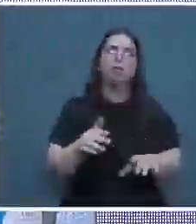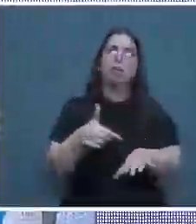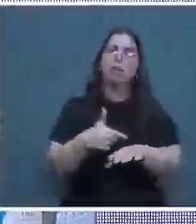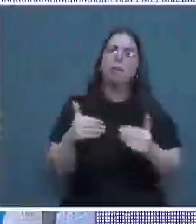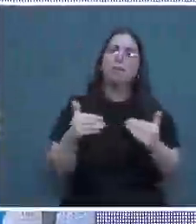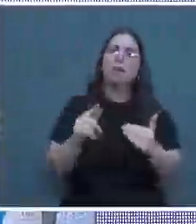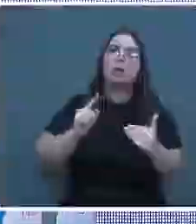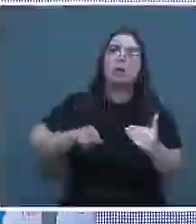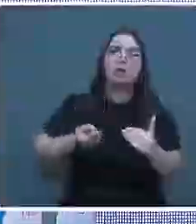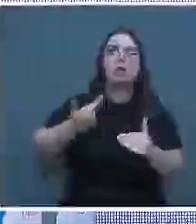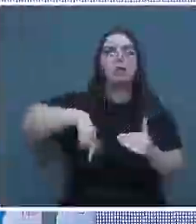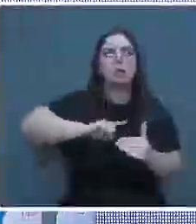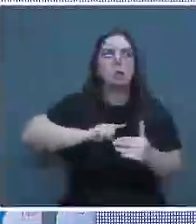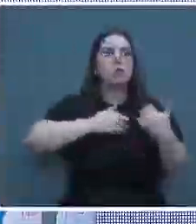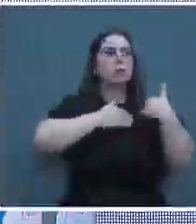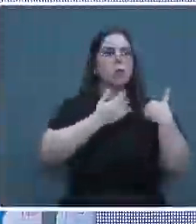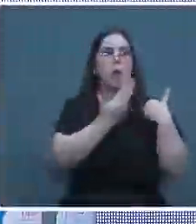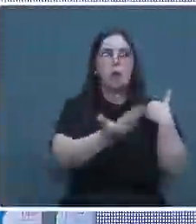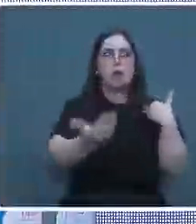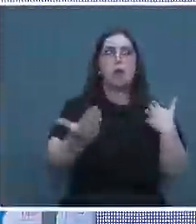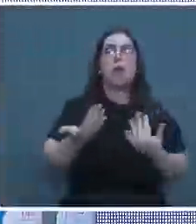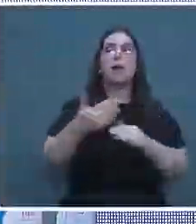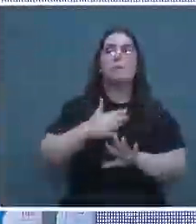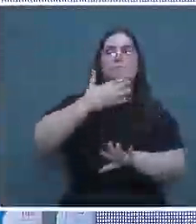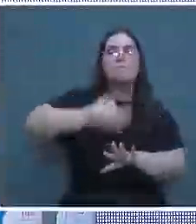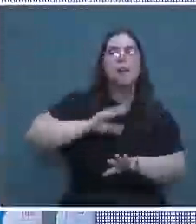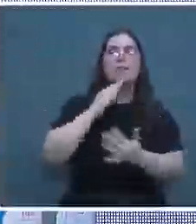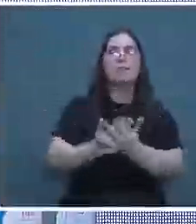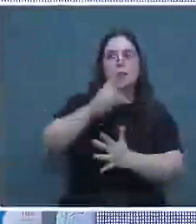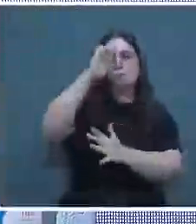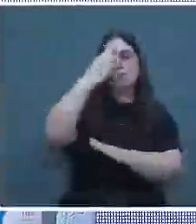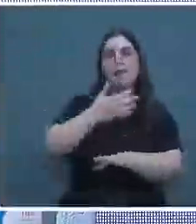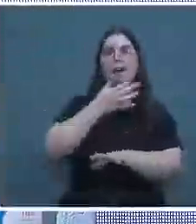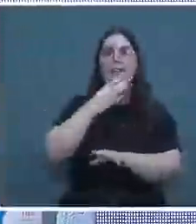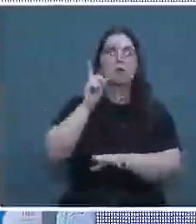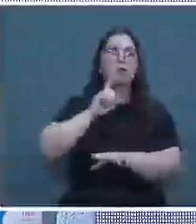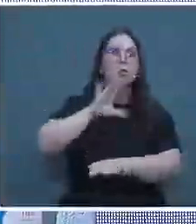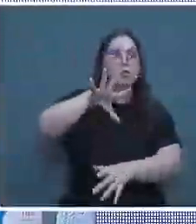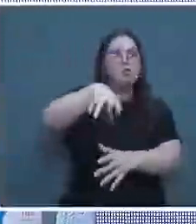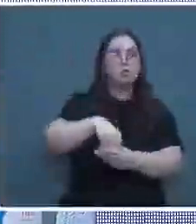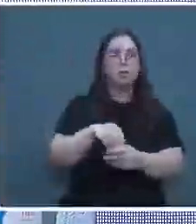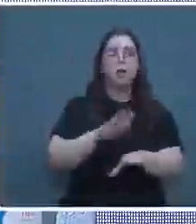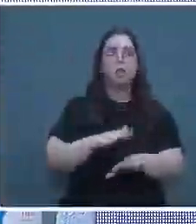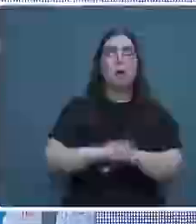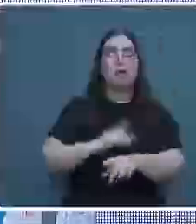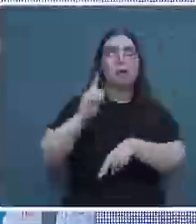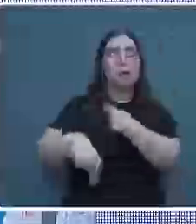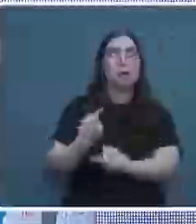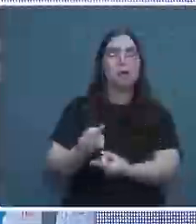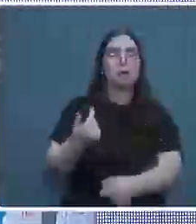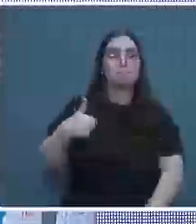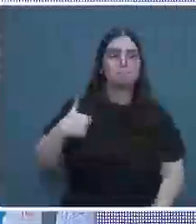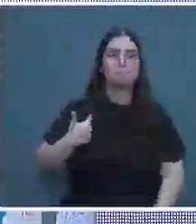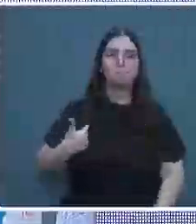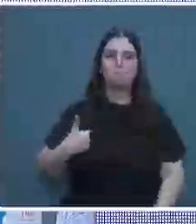has its own roles, but I do believe that it's more resilient when women are part of the processes, because at the end of the day, they are the one